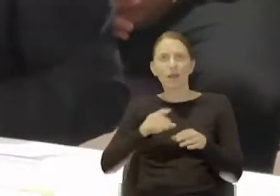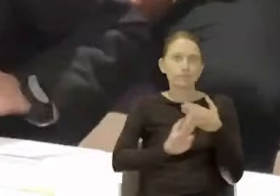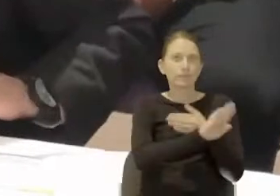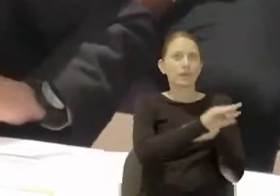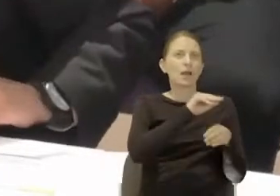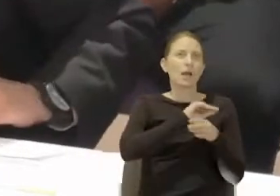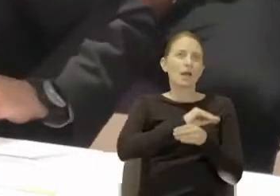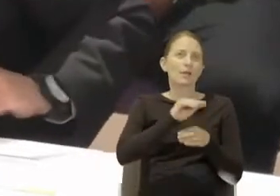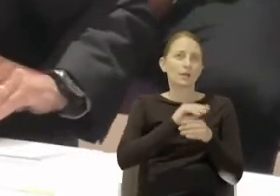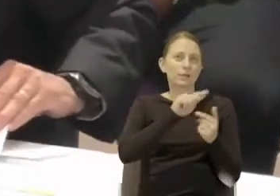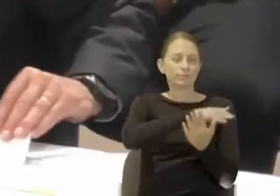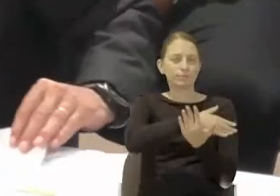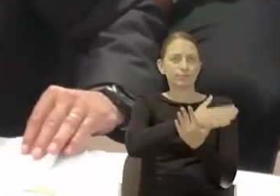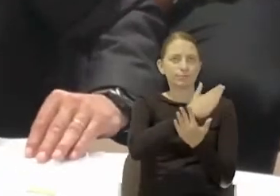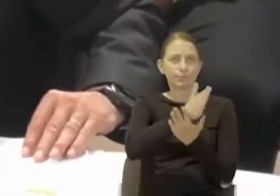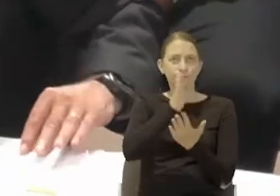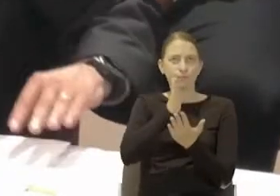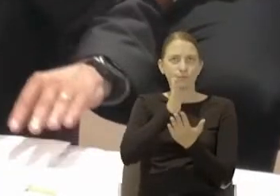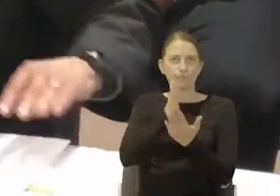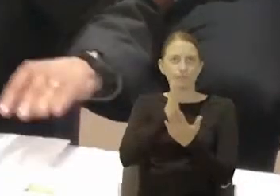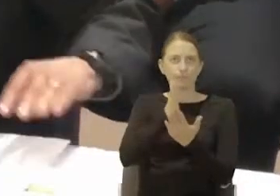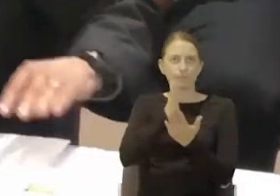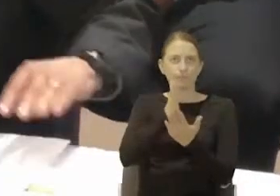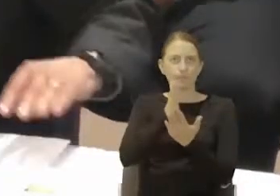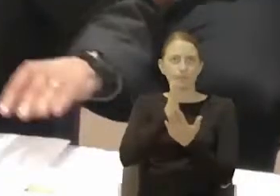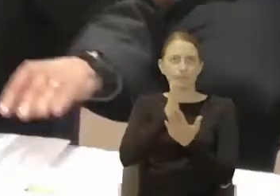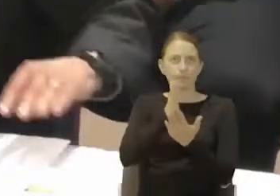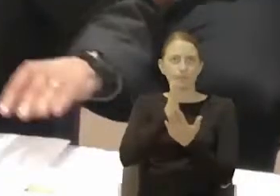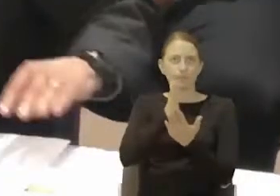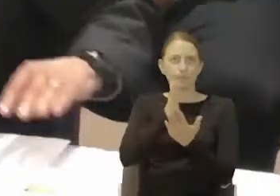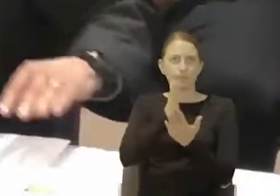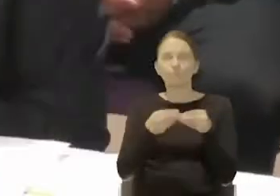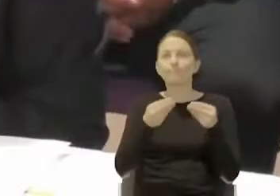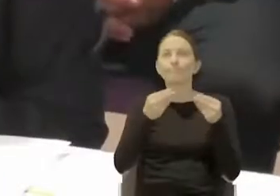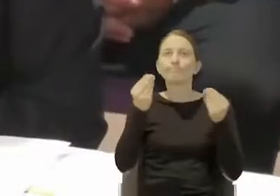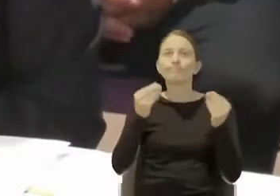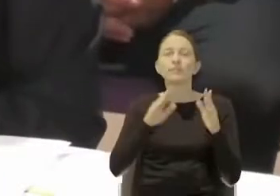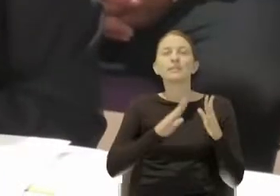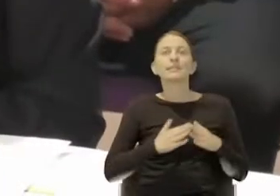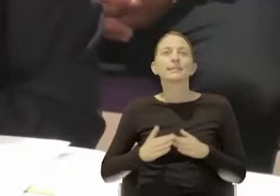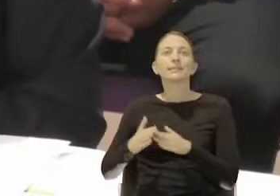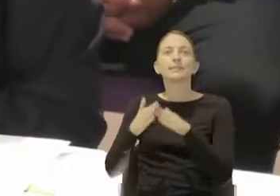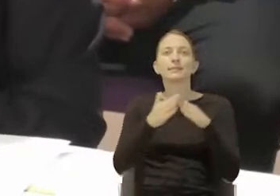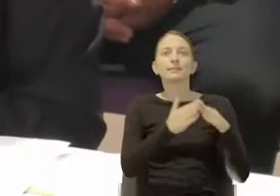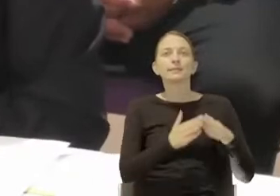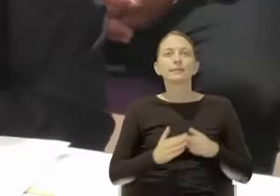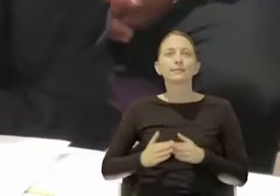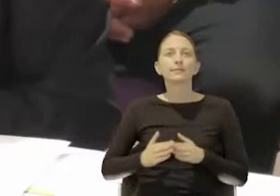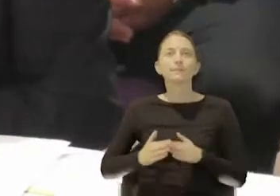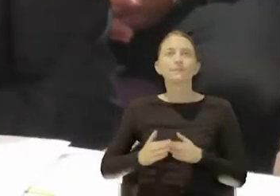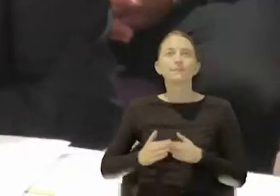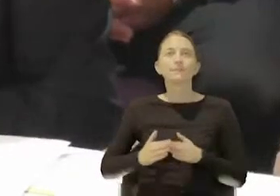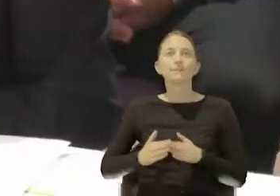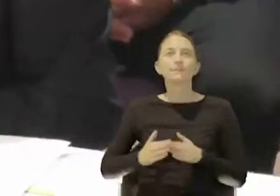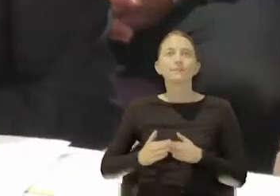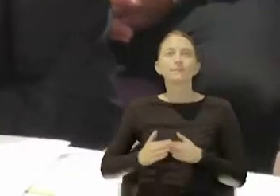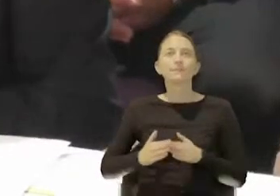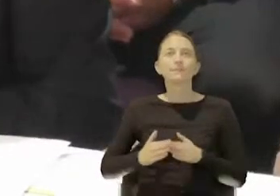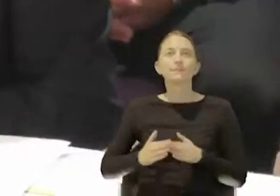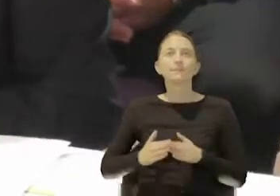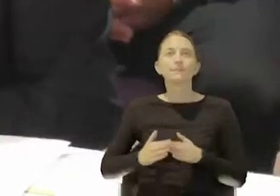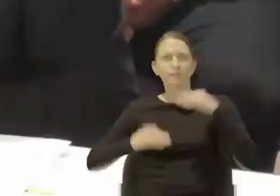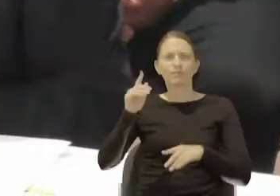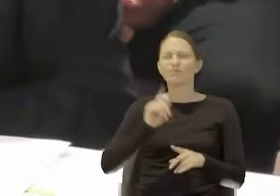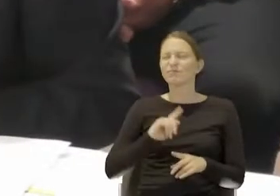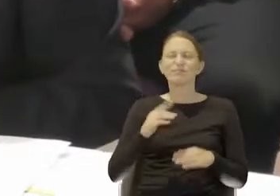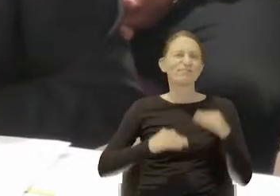COVID-19 pandemic has revealed that these are fundamental issues for urban development. So